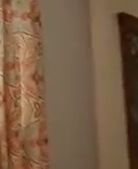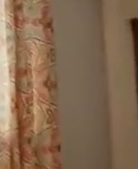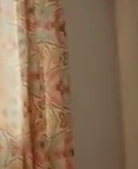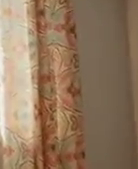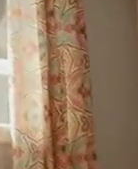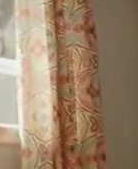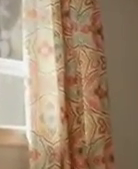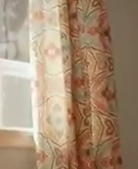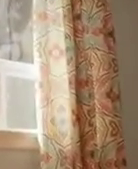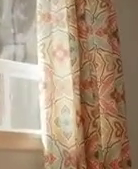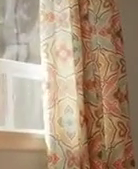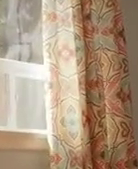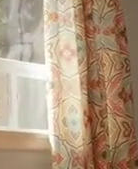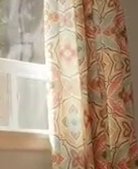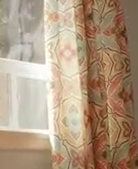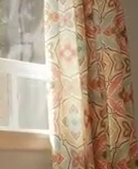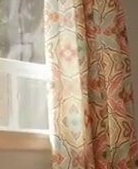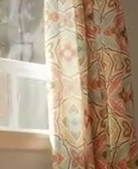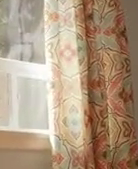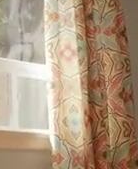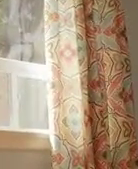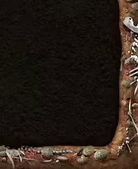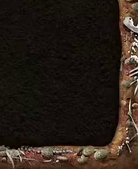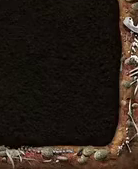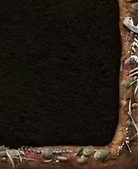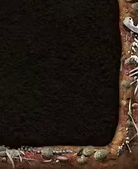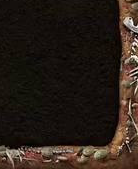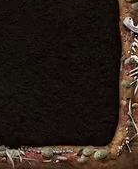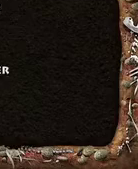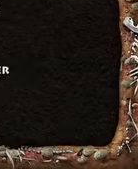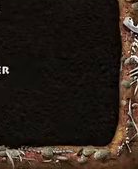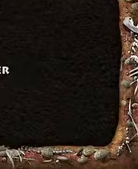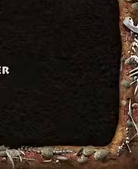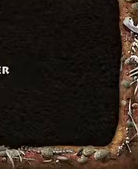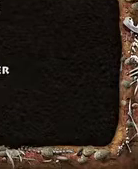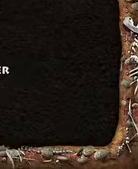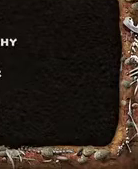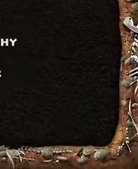The incise of a saurus watches from a window. Audio description by Deluxe.